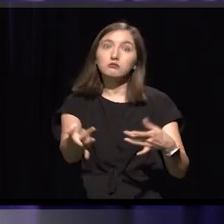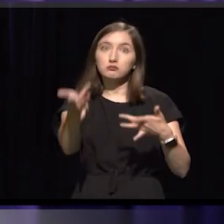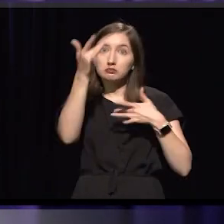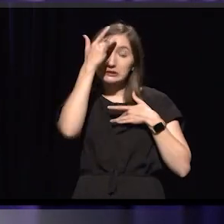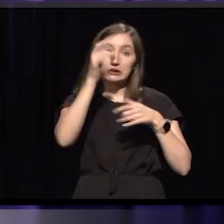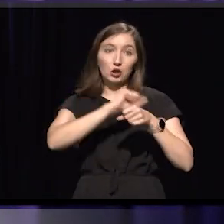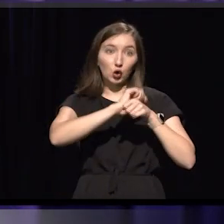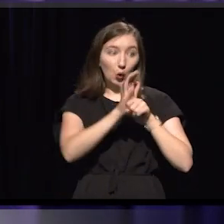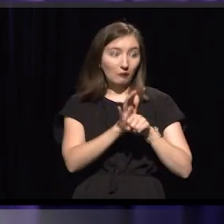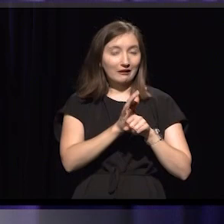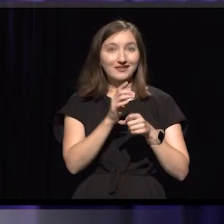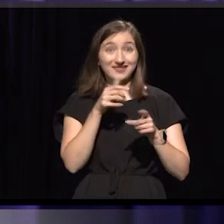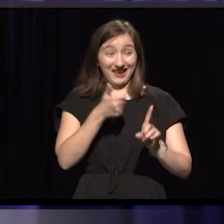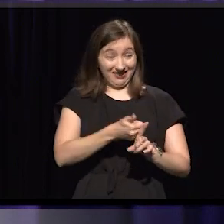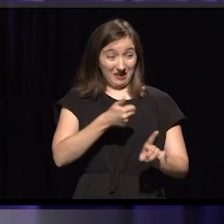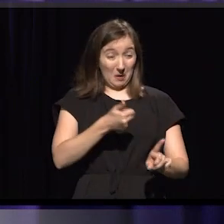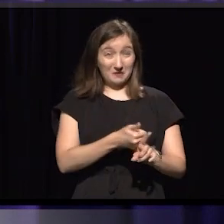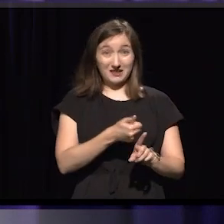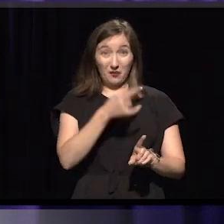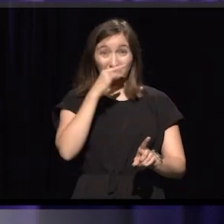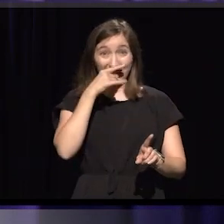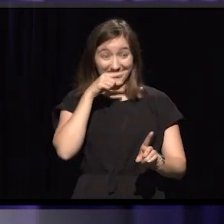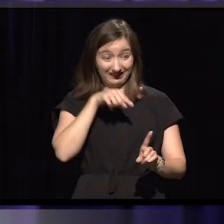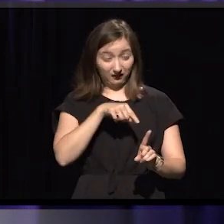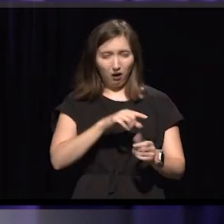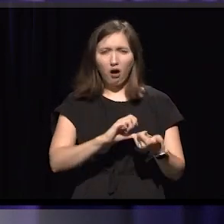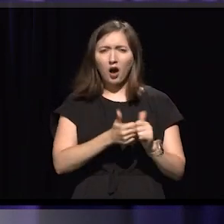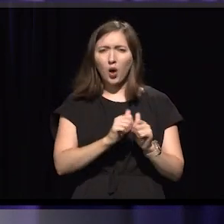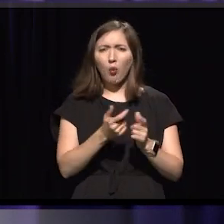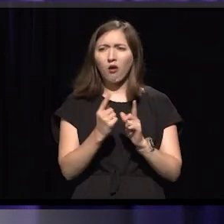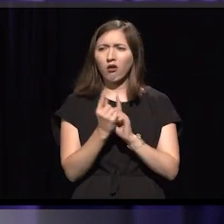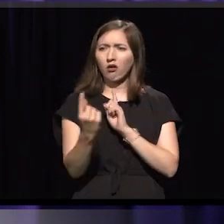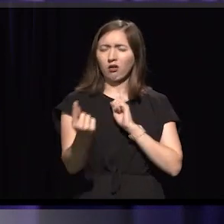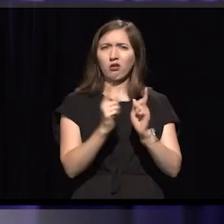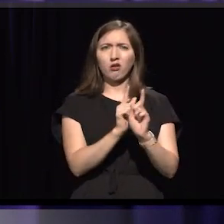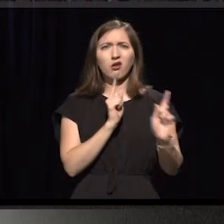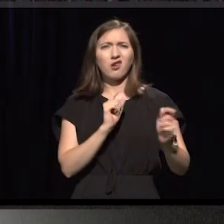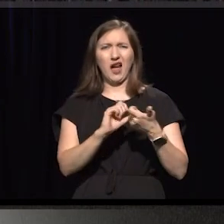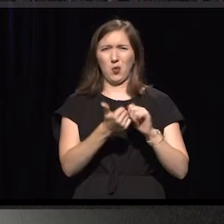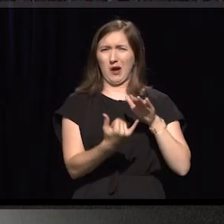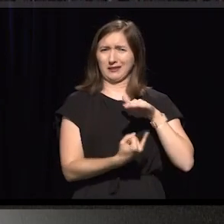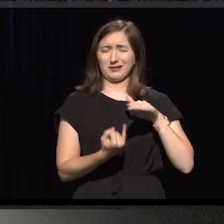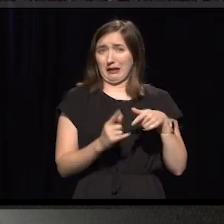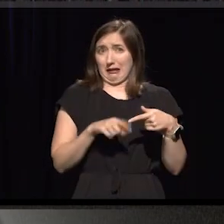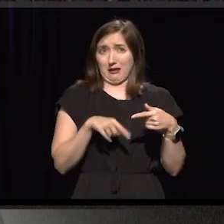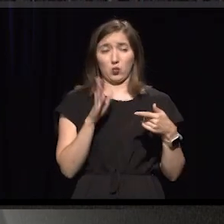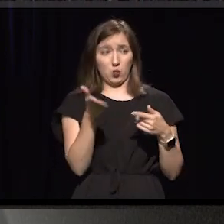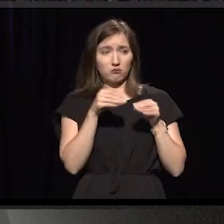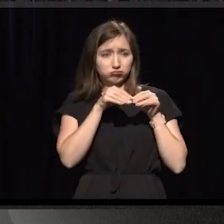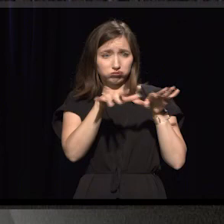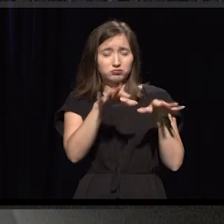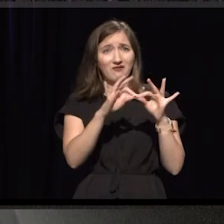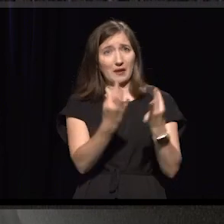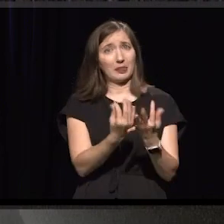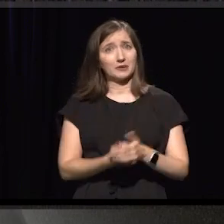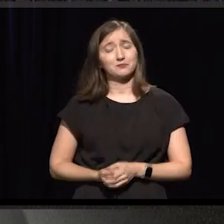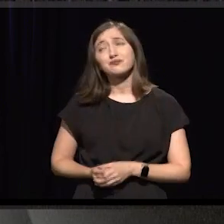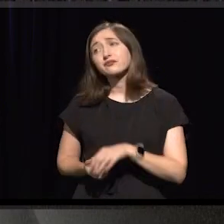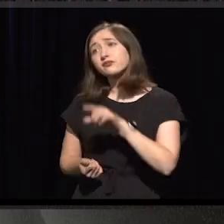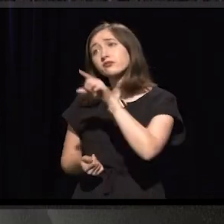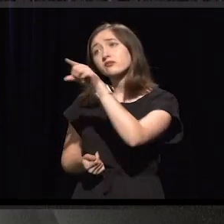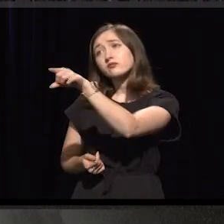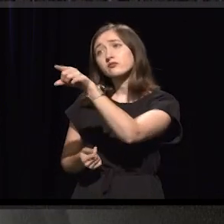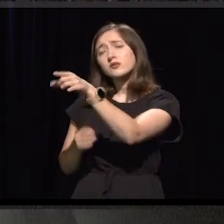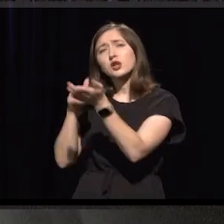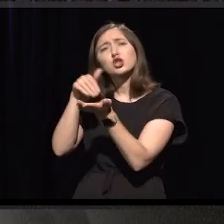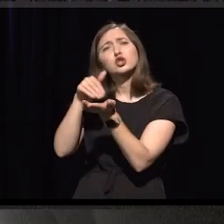the exposure to all the members of that household that we worry about too. Dr. Wu, when you say that y'all are starting